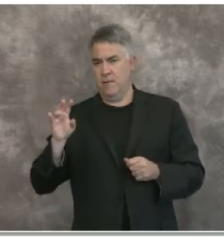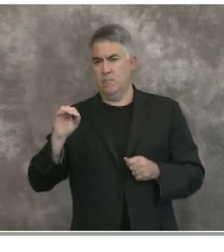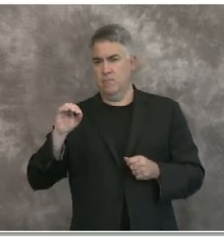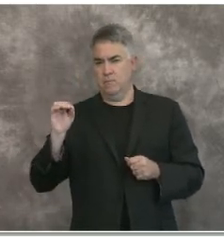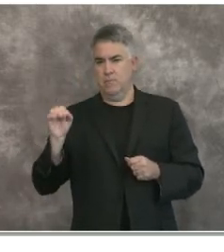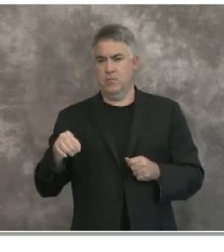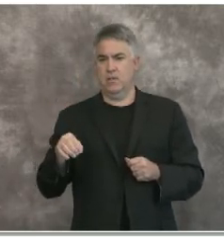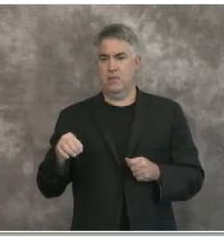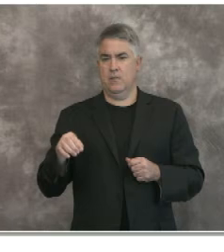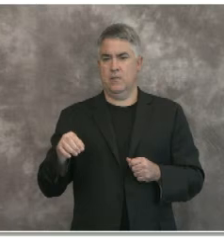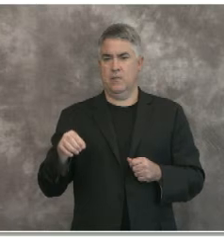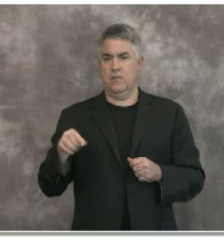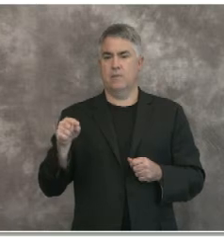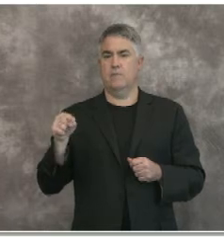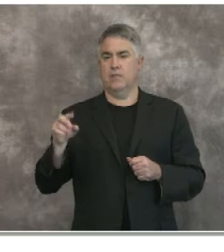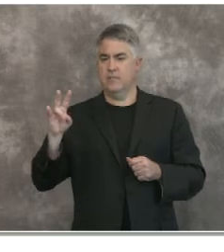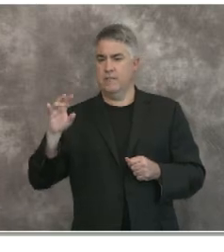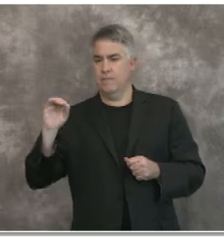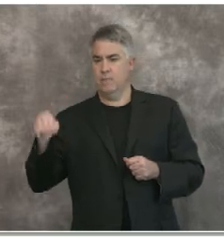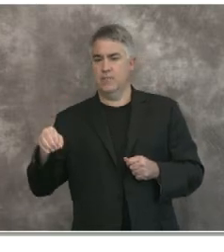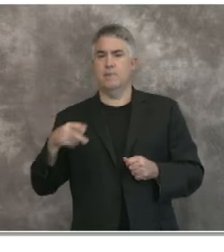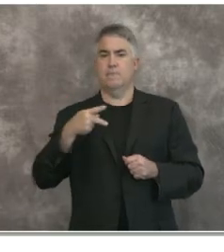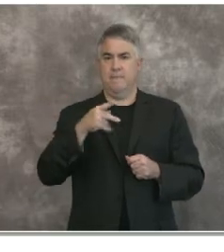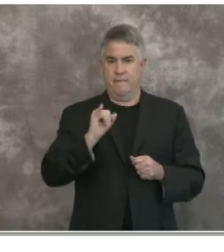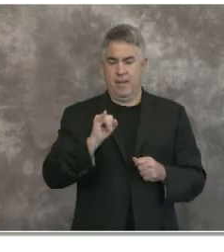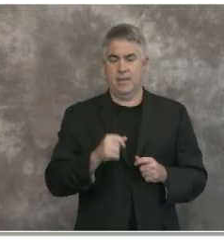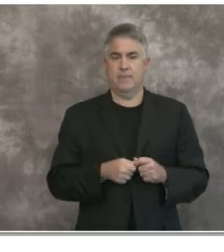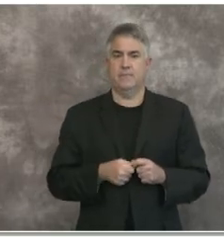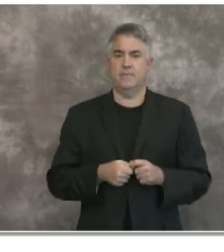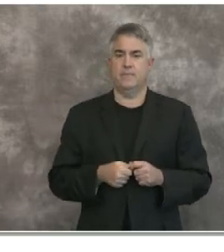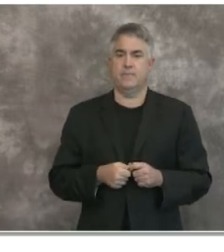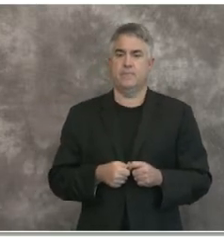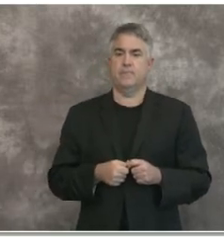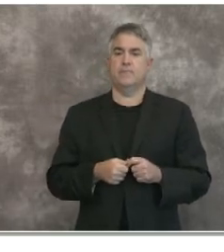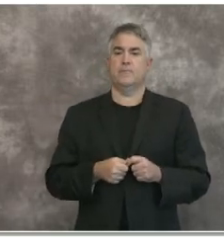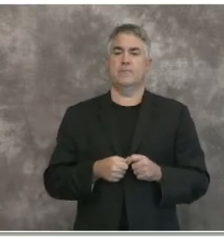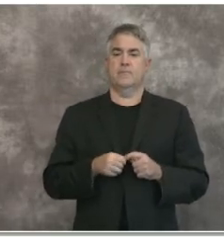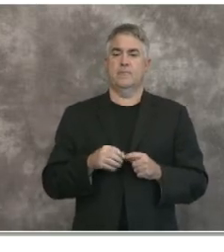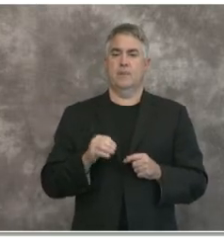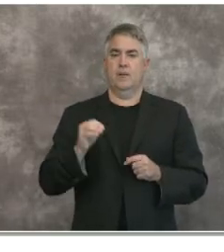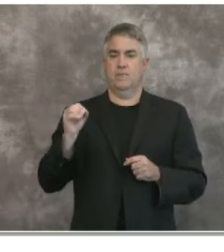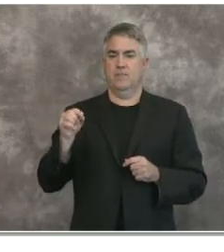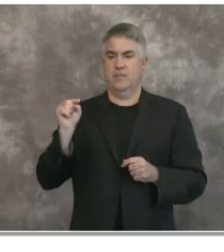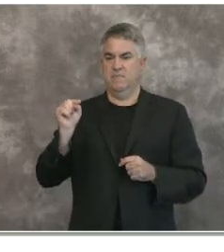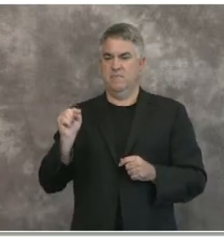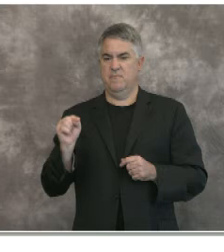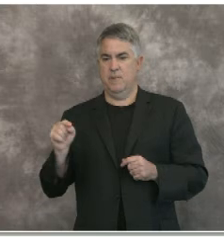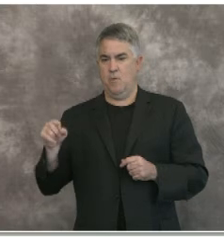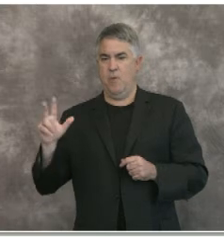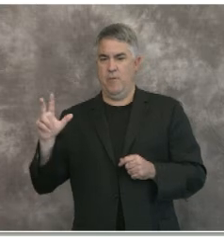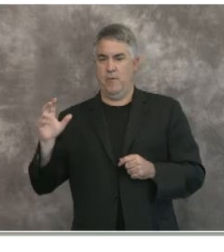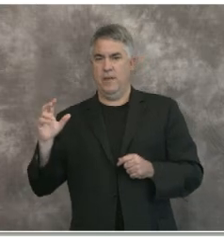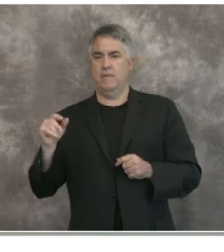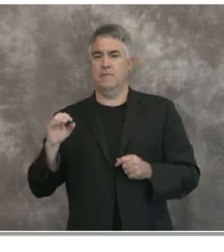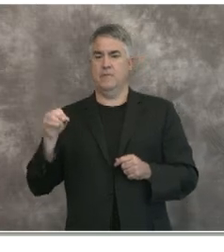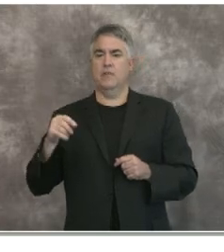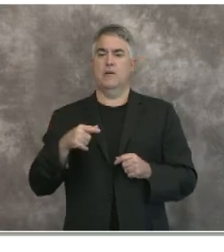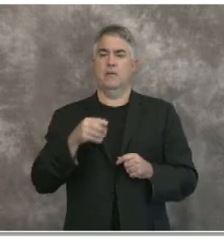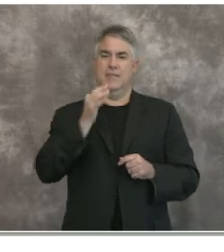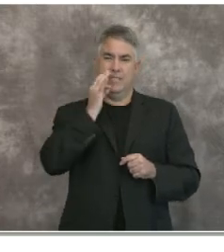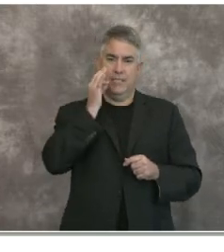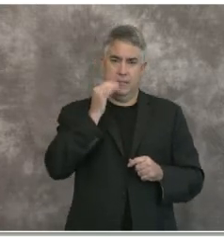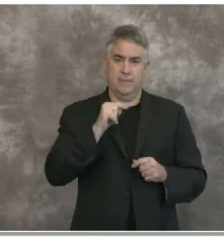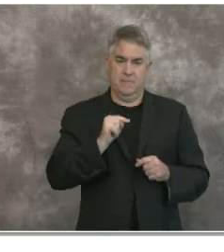are Pacific Islander, and then 1% representing 0.3% is American Indian,